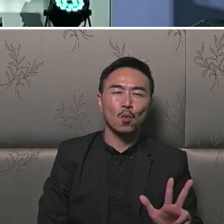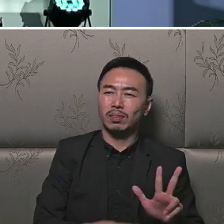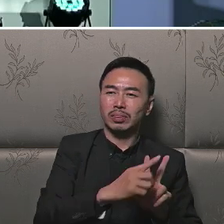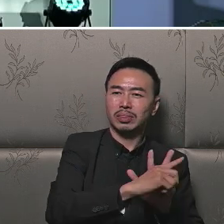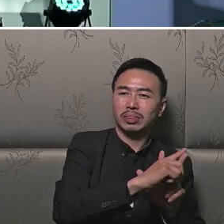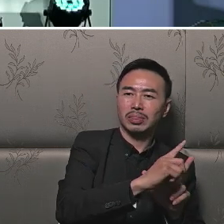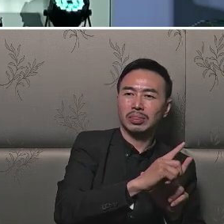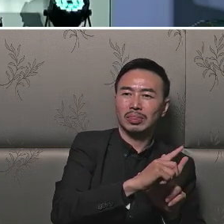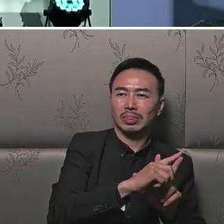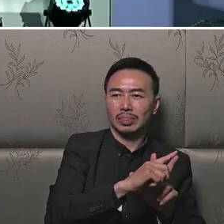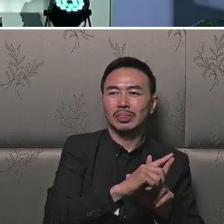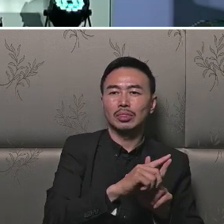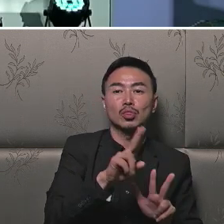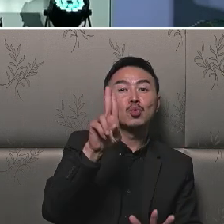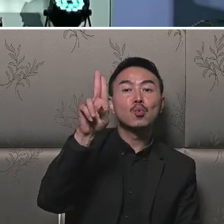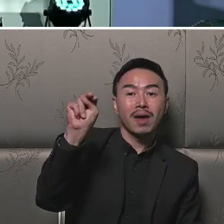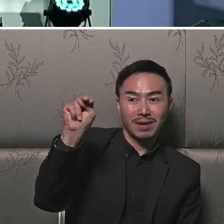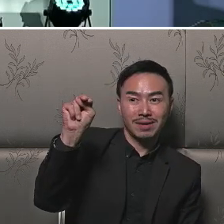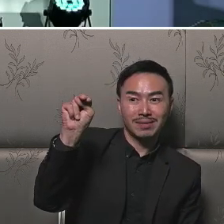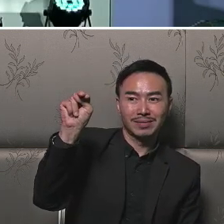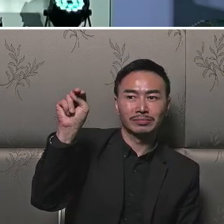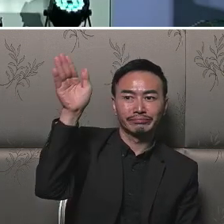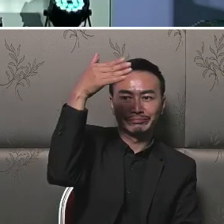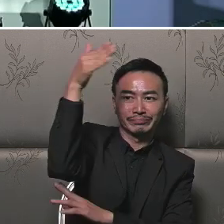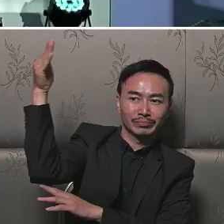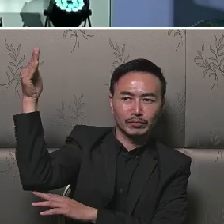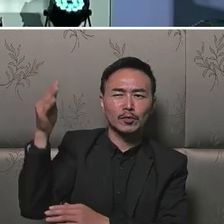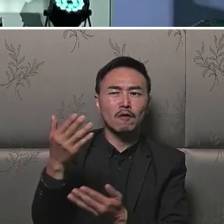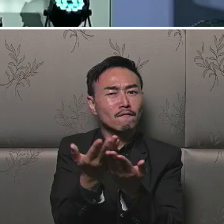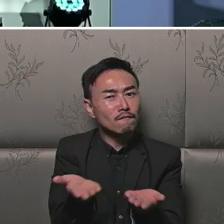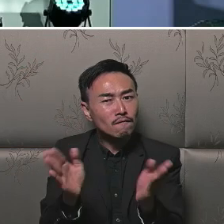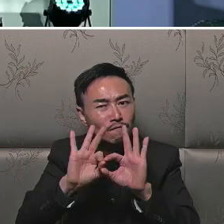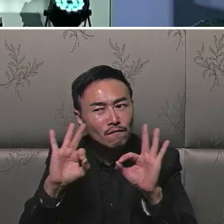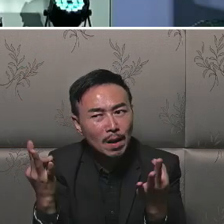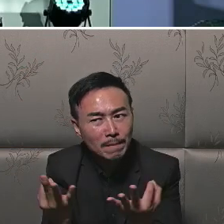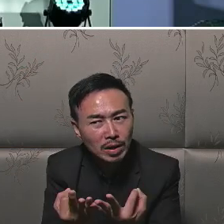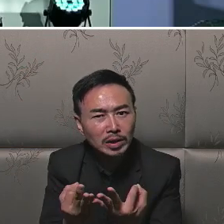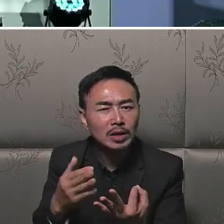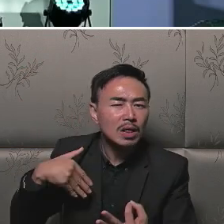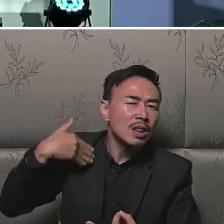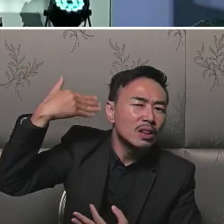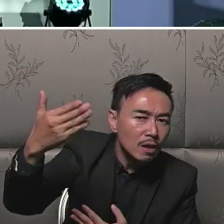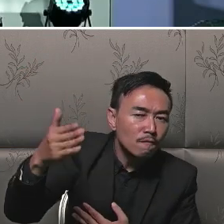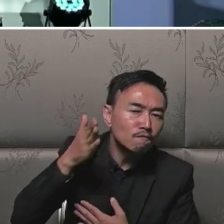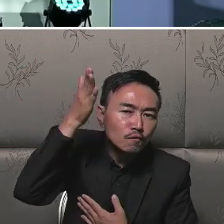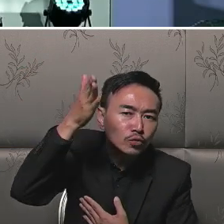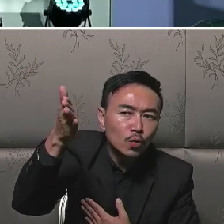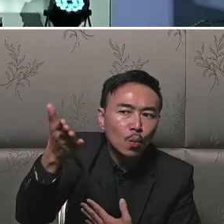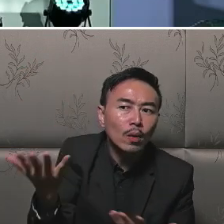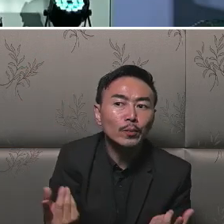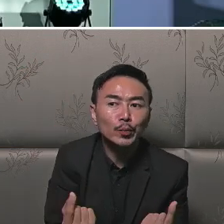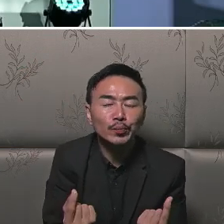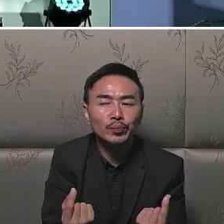education situations going forward, bearing in mind the political status of the world? How do you